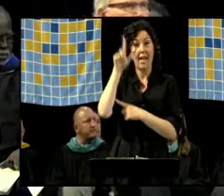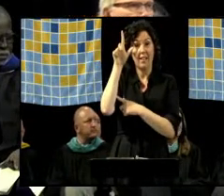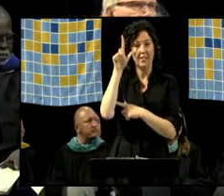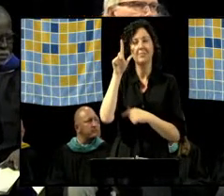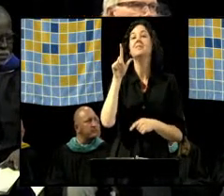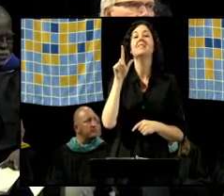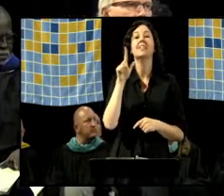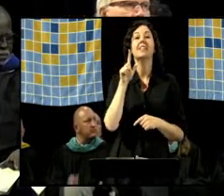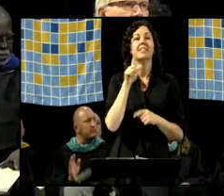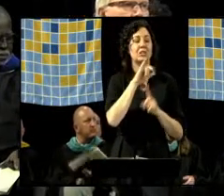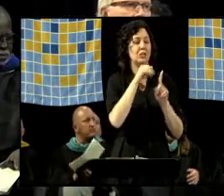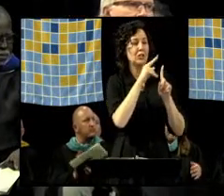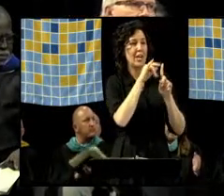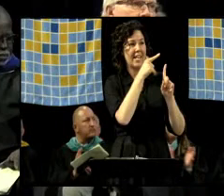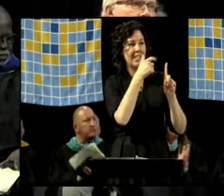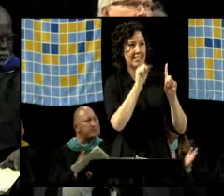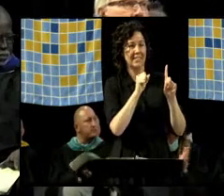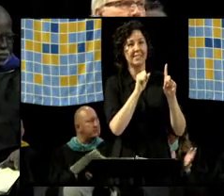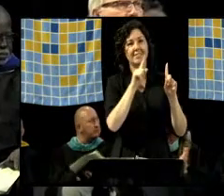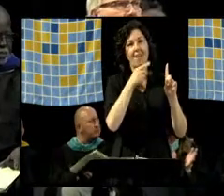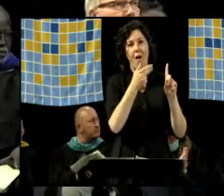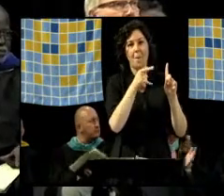Jennings Douglas Thompson.